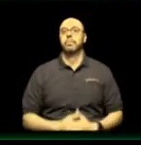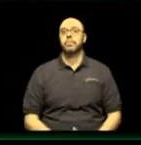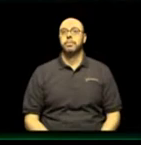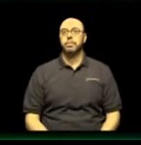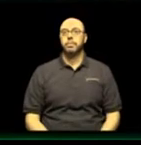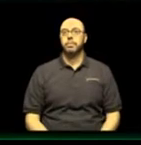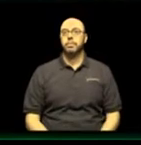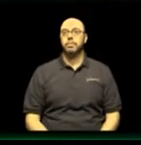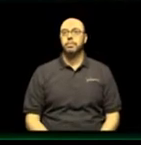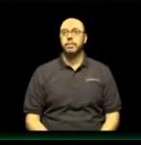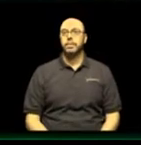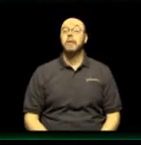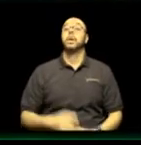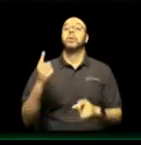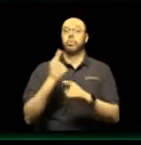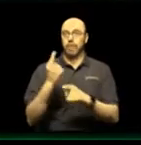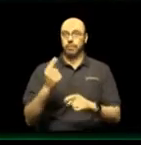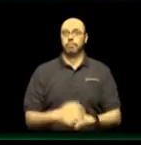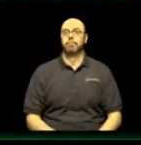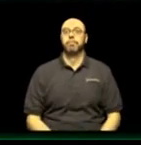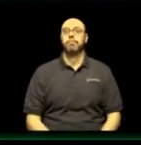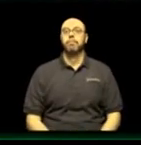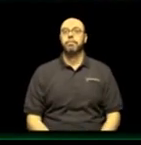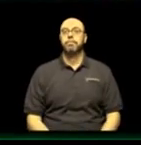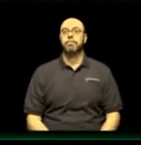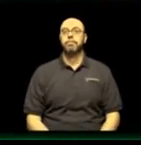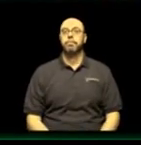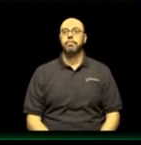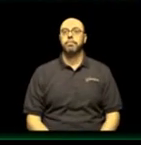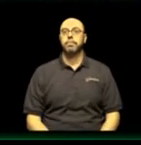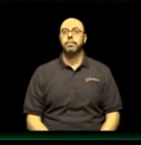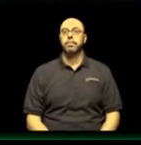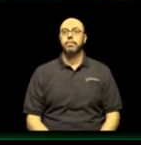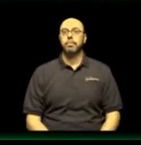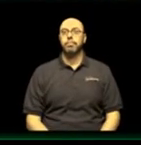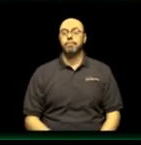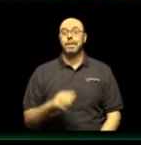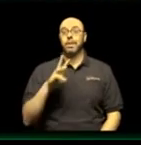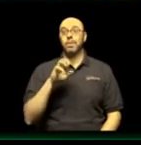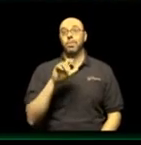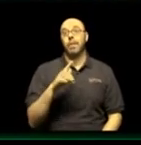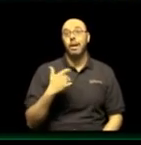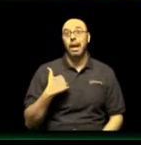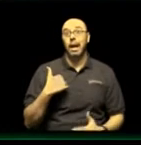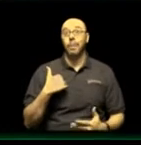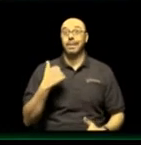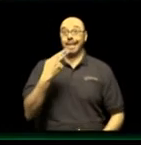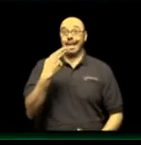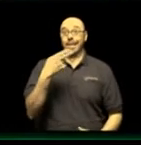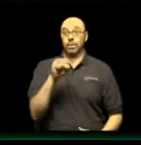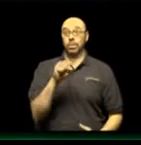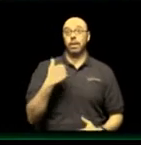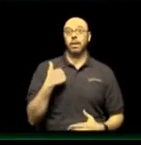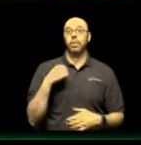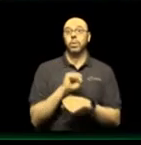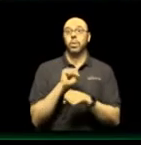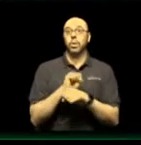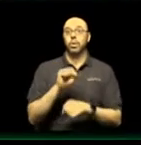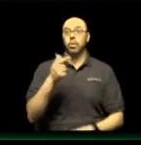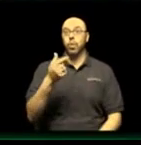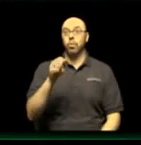sign now, right? Correct. Why did you learn to sign? While I was in high school, I was working in a go-kart